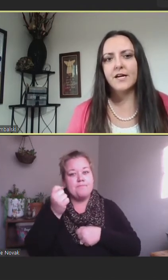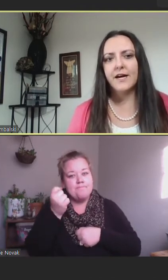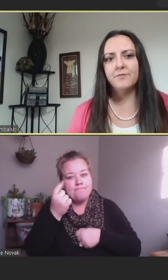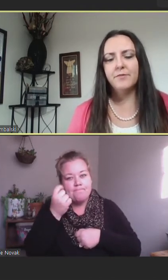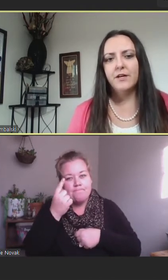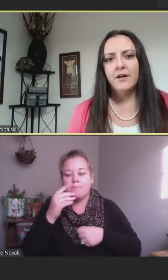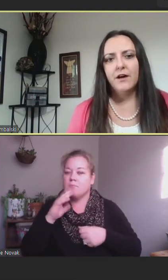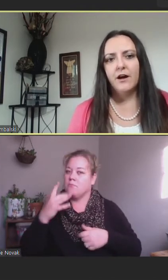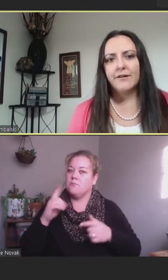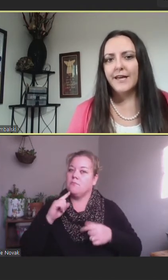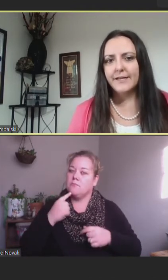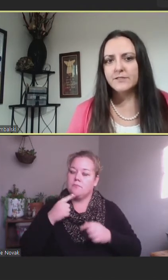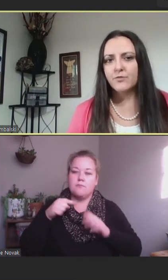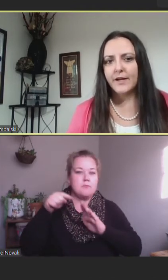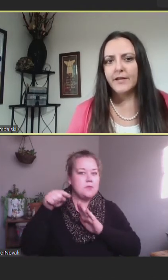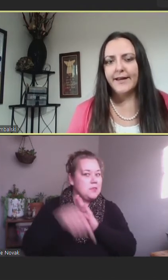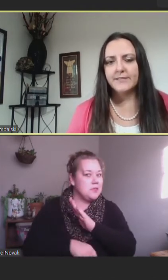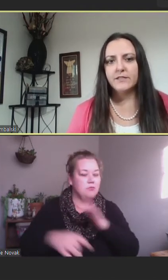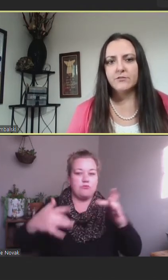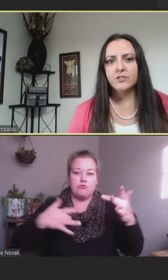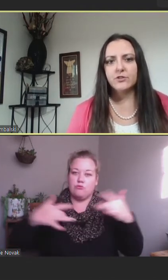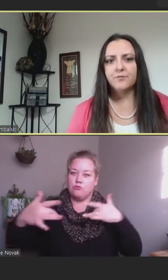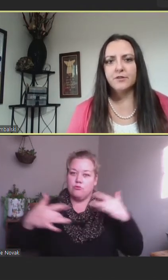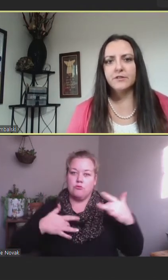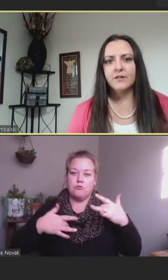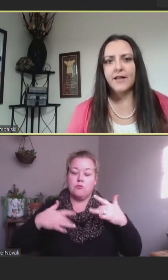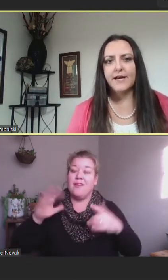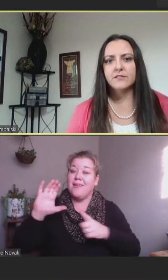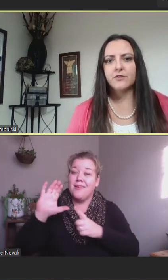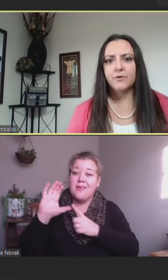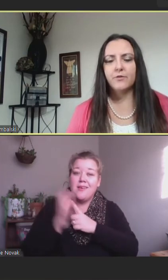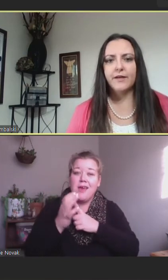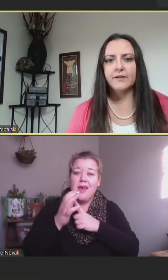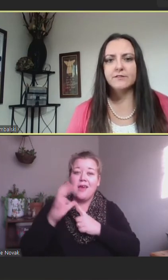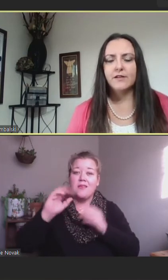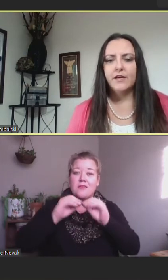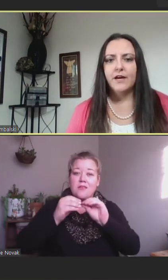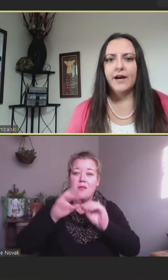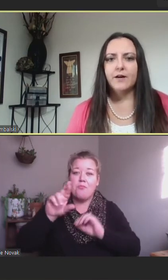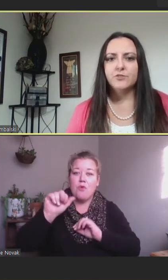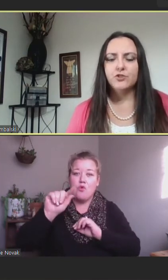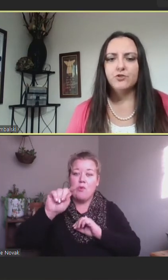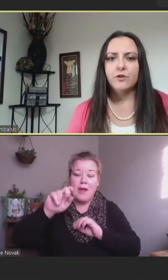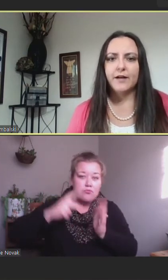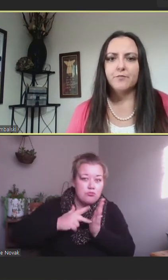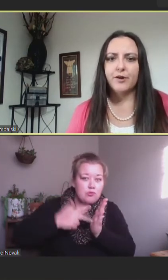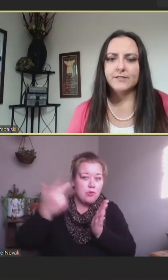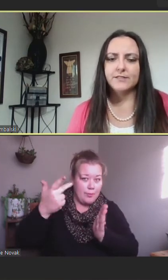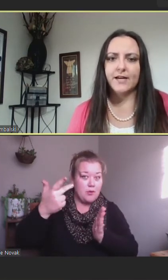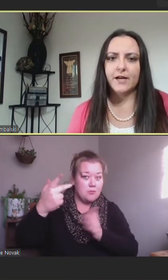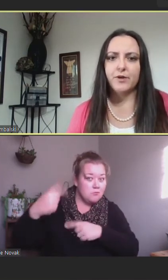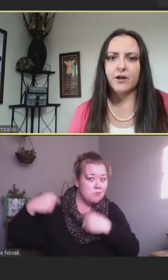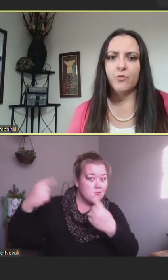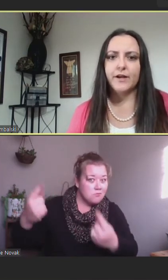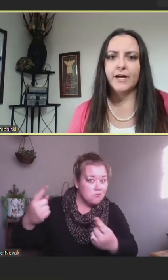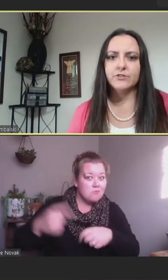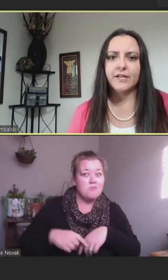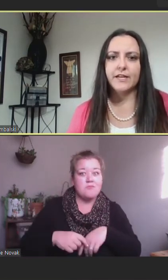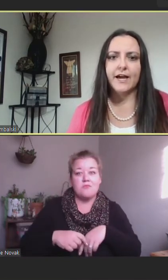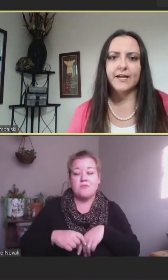this time. Our case rate has nearly tripled in the last 3 weeks. To at present time, we